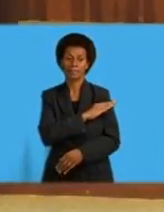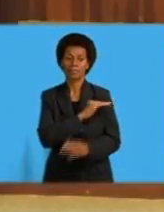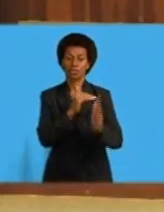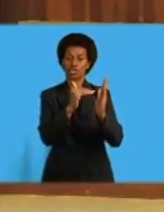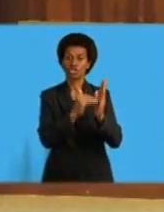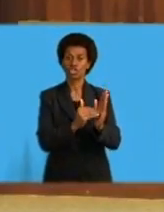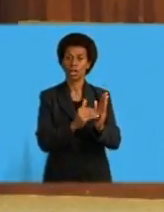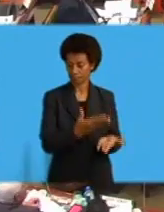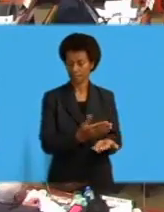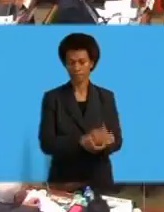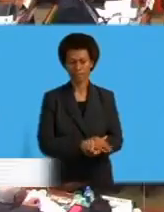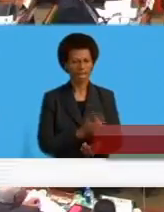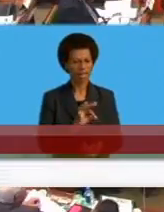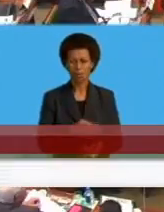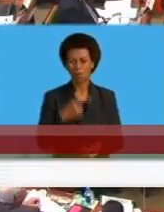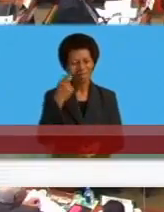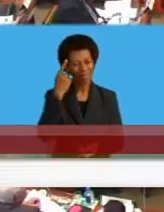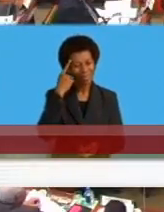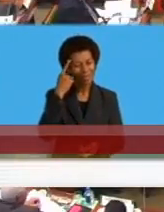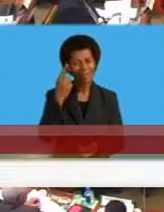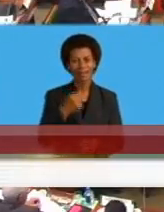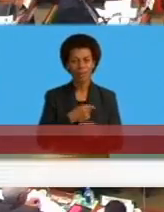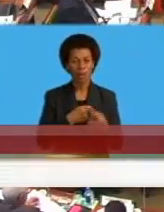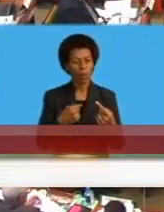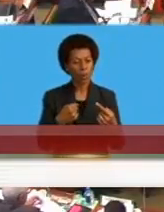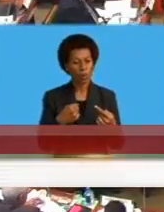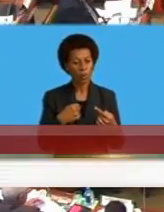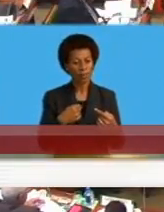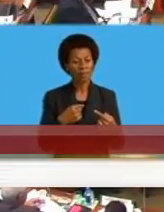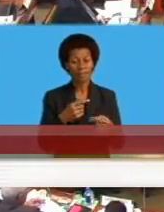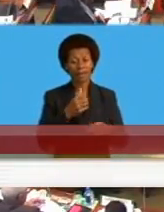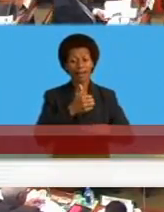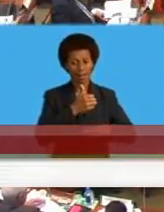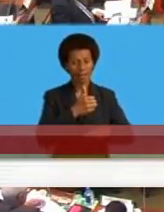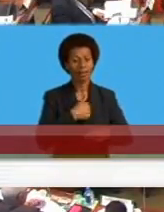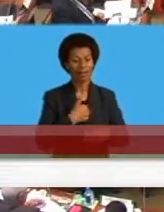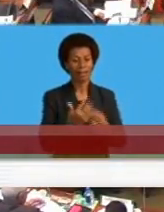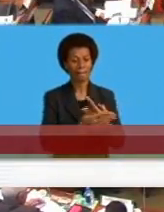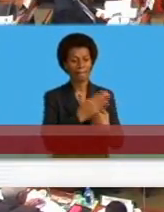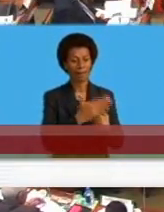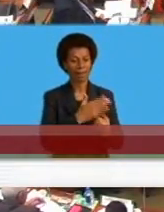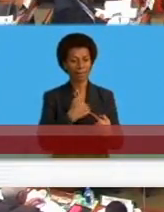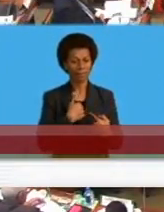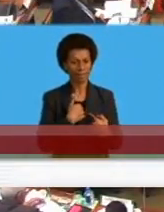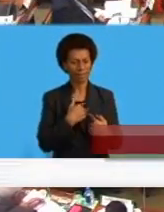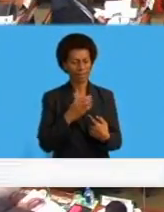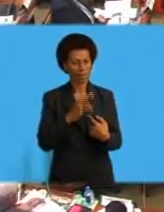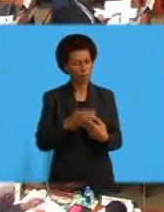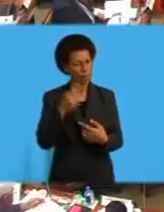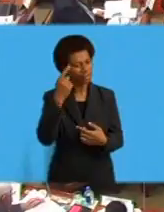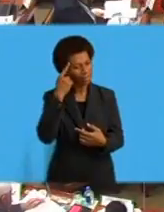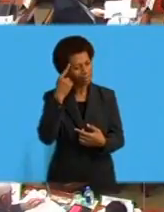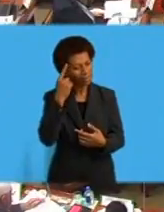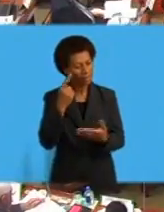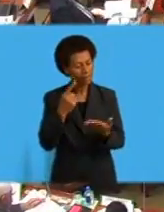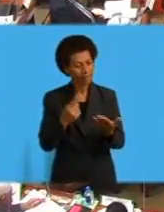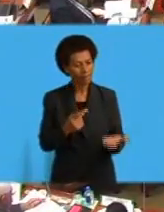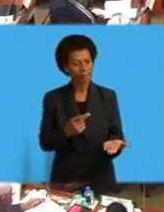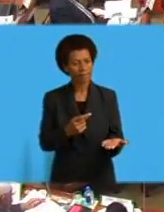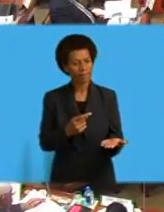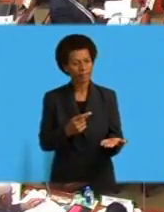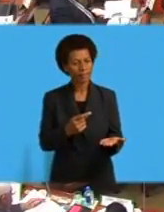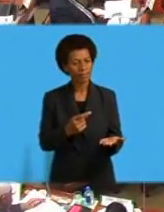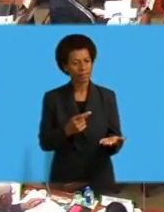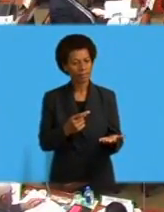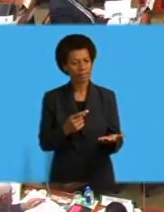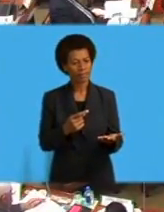them was defeated. We need Corvus, and Corvus itself has an